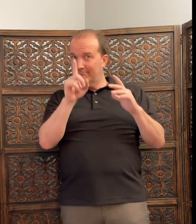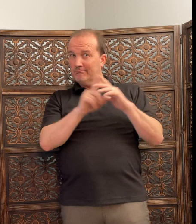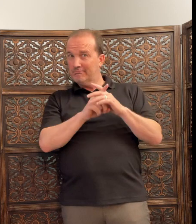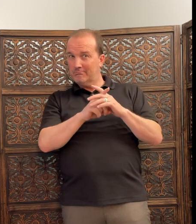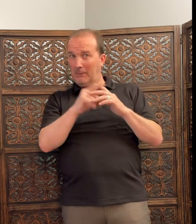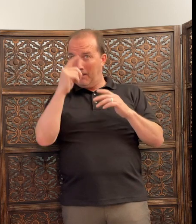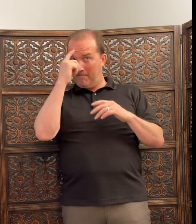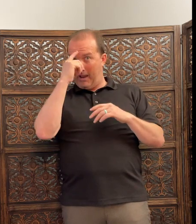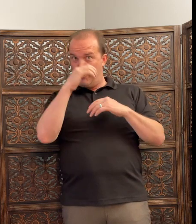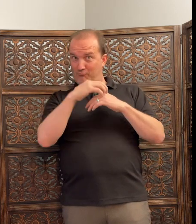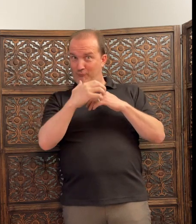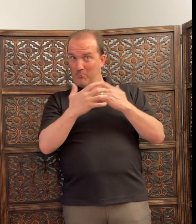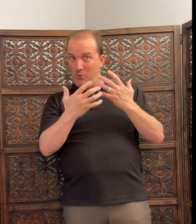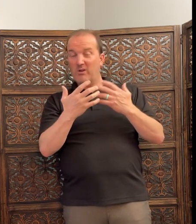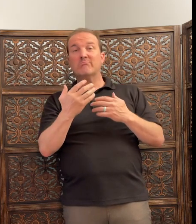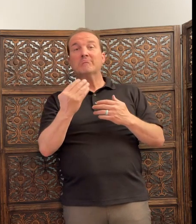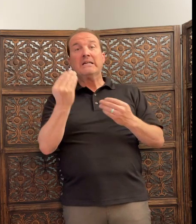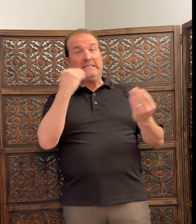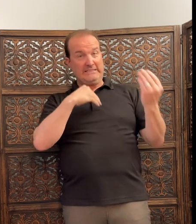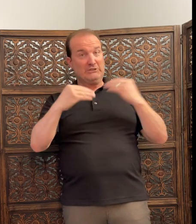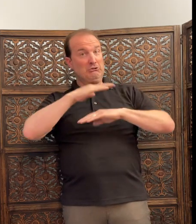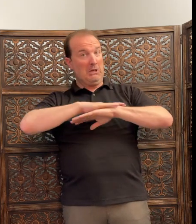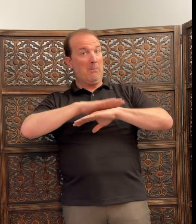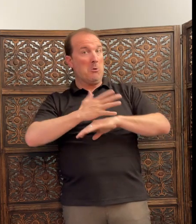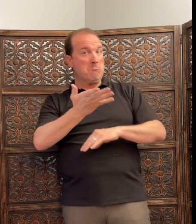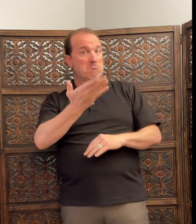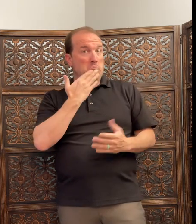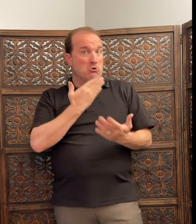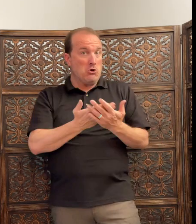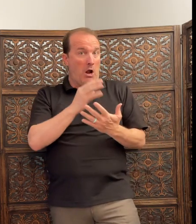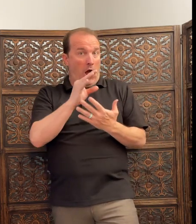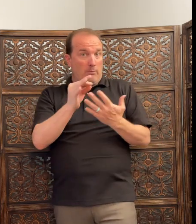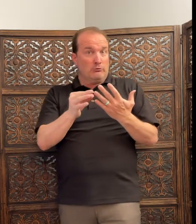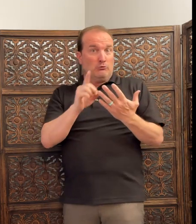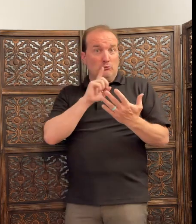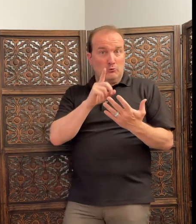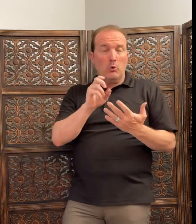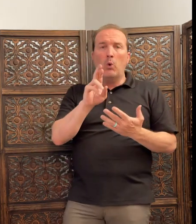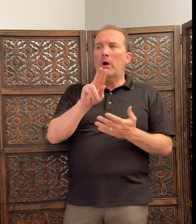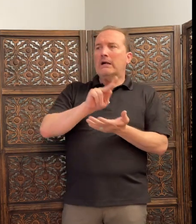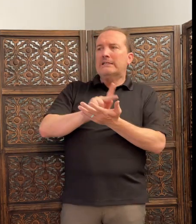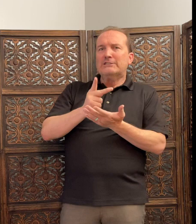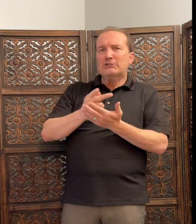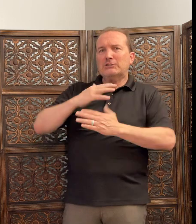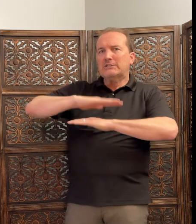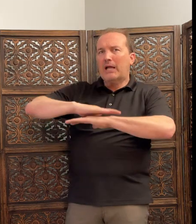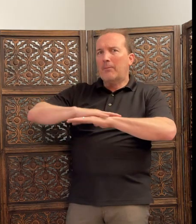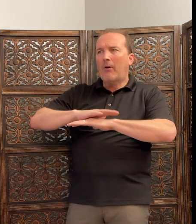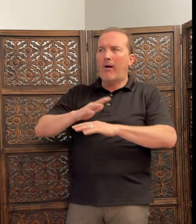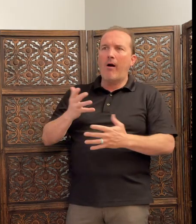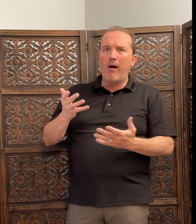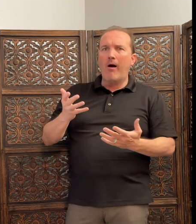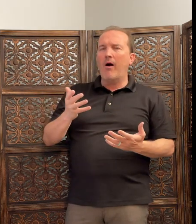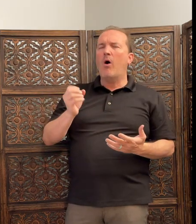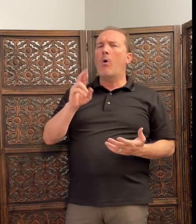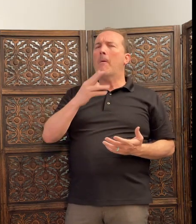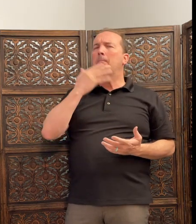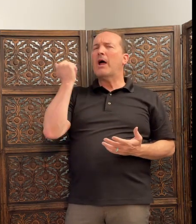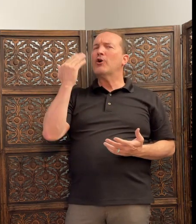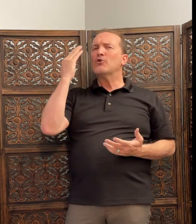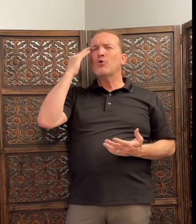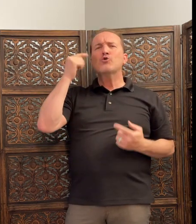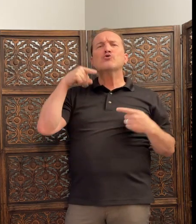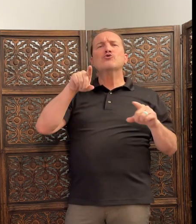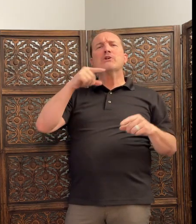got anything else in your mind grapes? If you said the dinner table, well, that's a really good option for sure. Or the kitchen table.